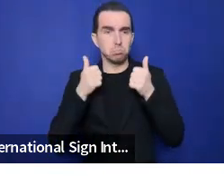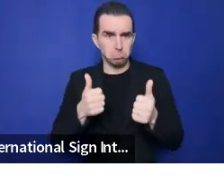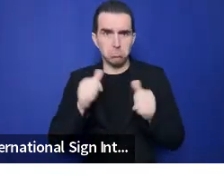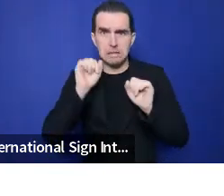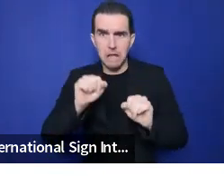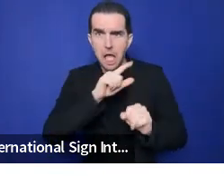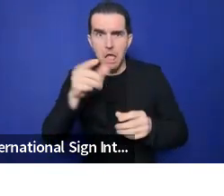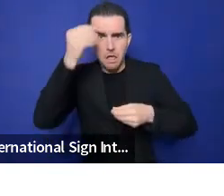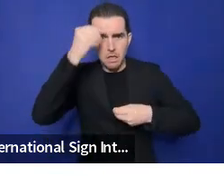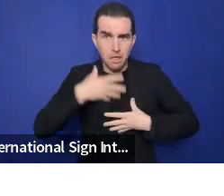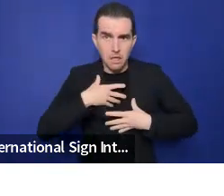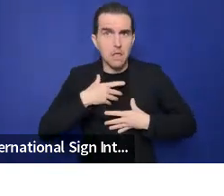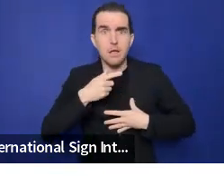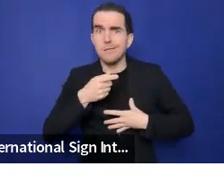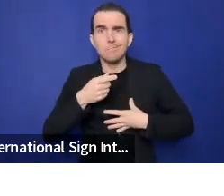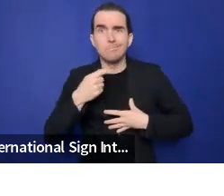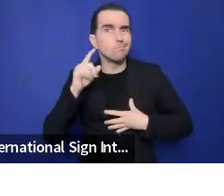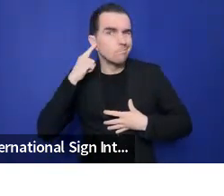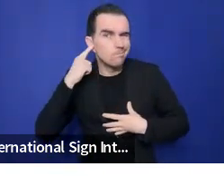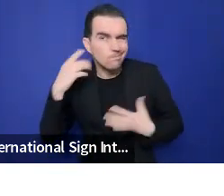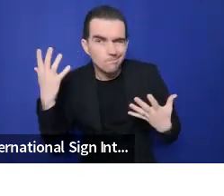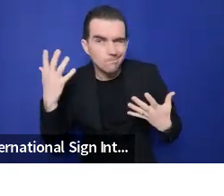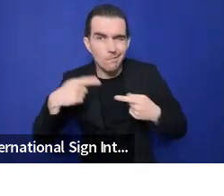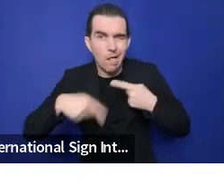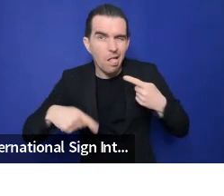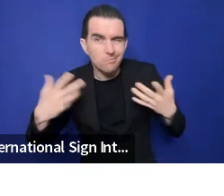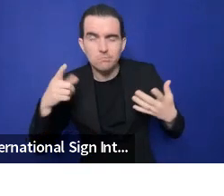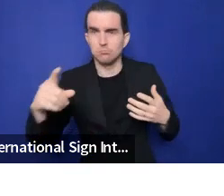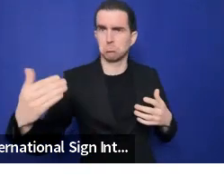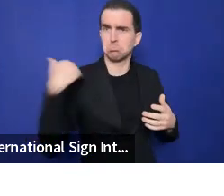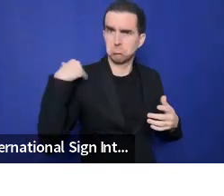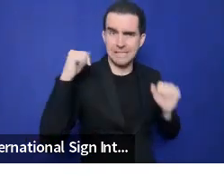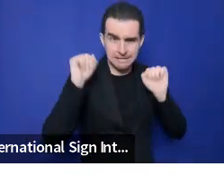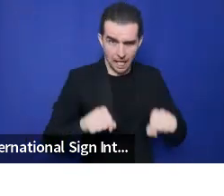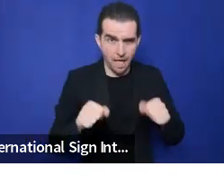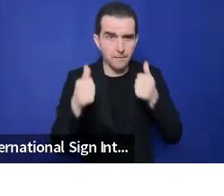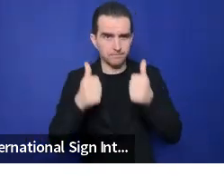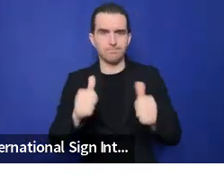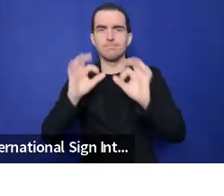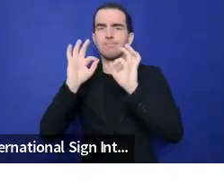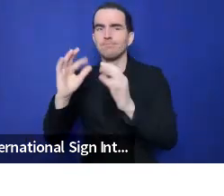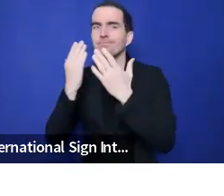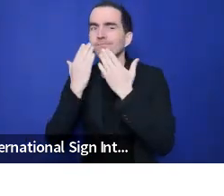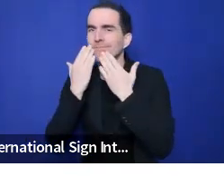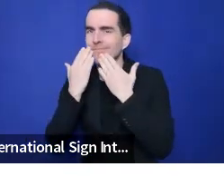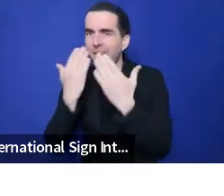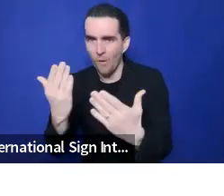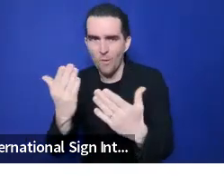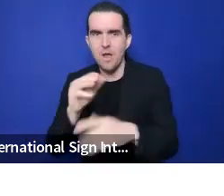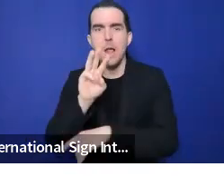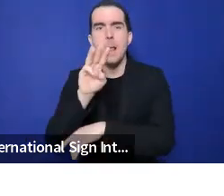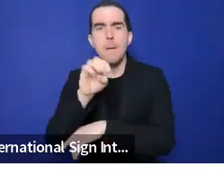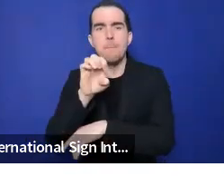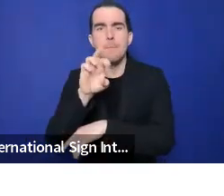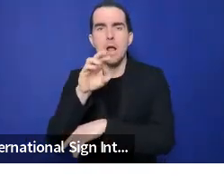this, I think this very important meeting. I think it's very important because often people look at old age and disability as very separate issues,